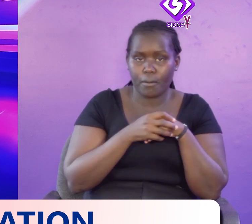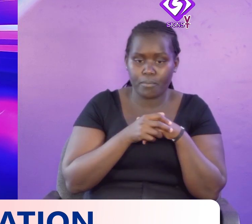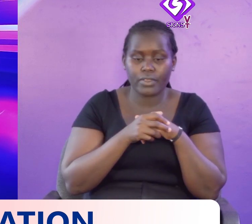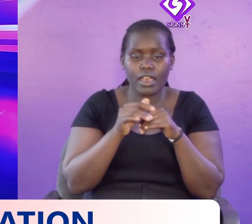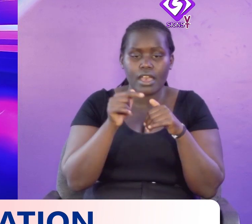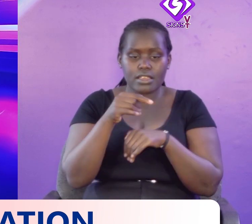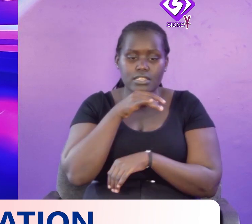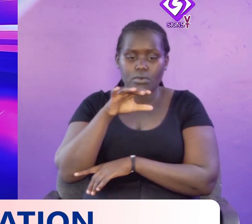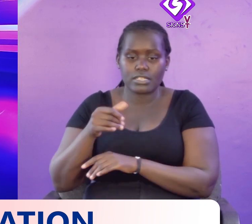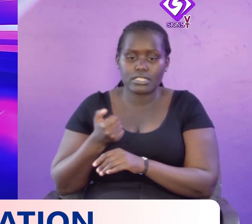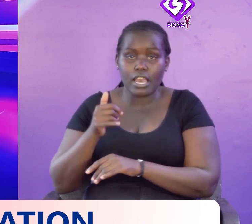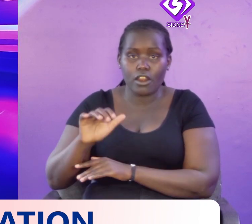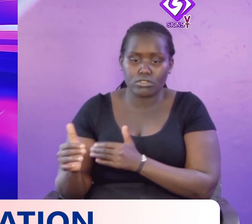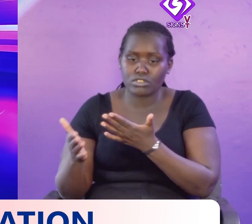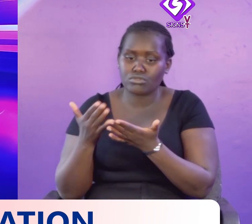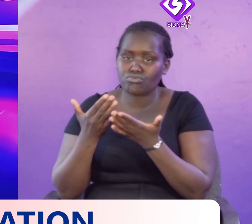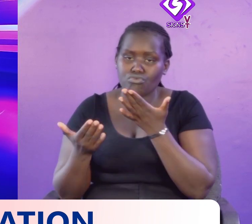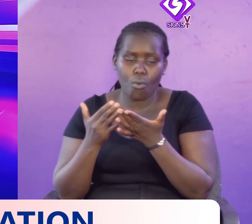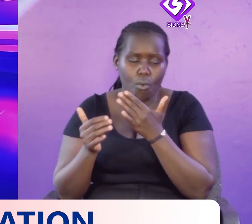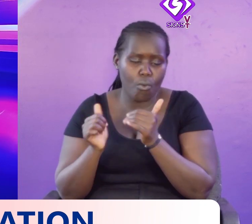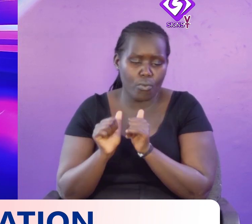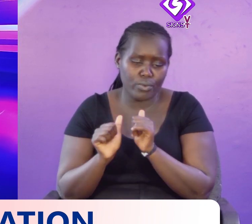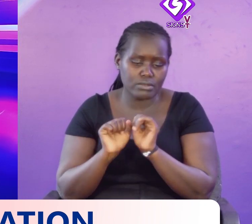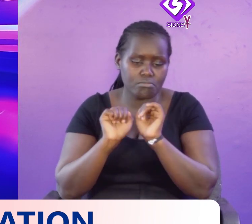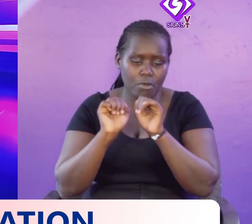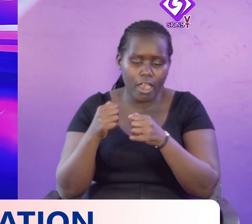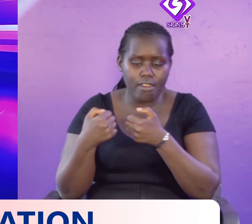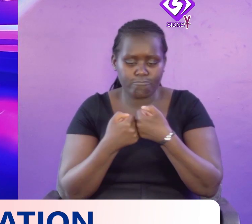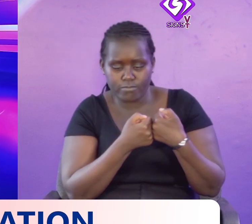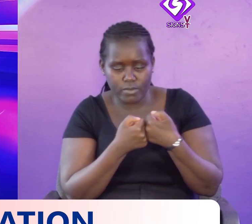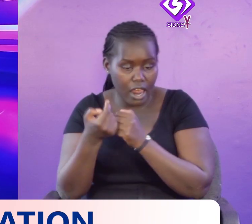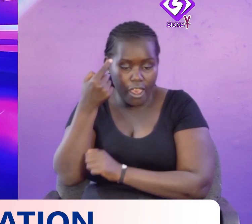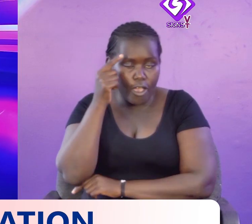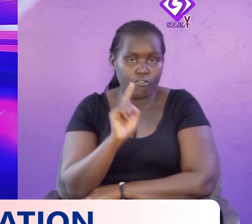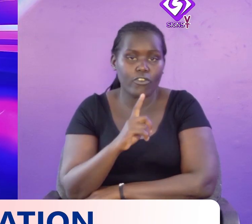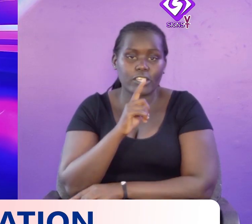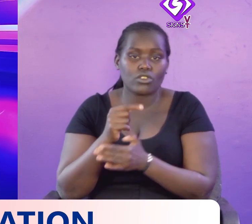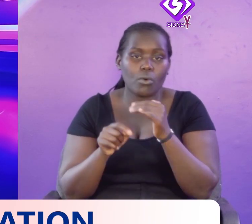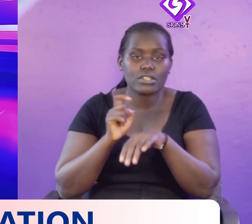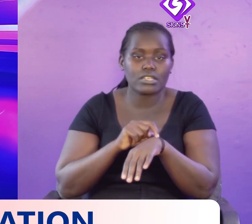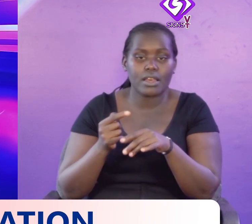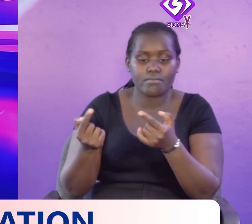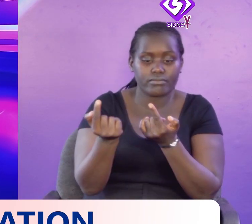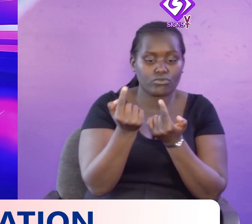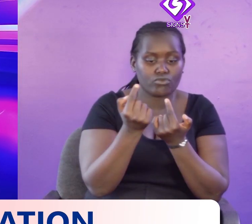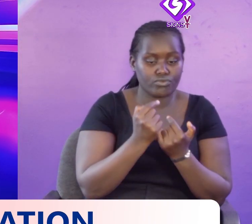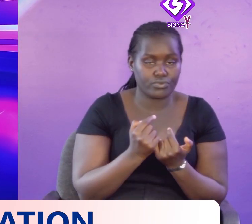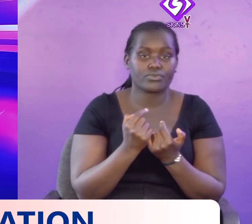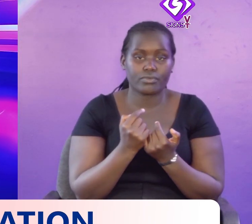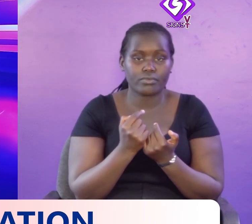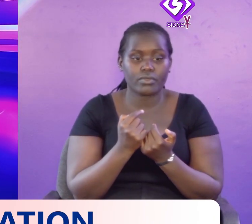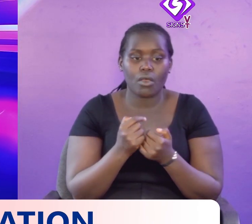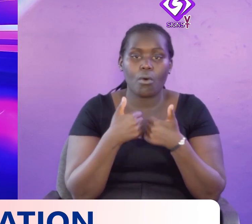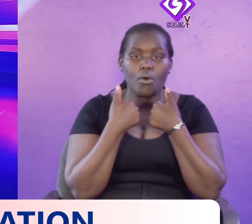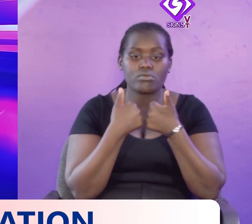our sons and daughters that we must fight for. And make sure that when they come, is stable